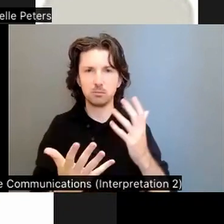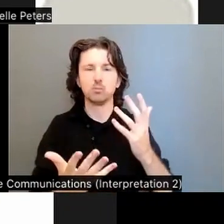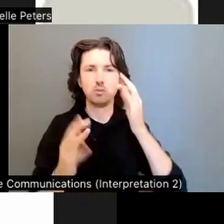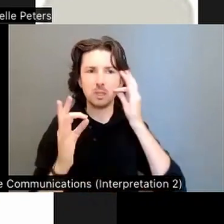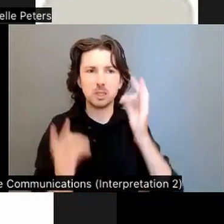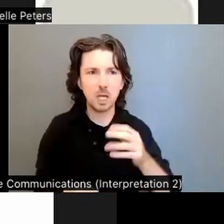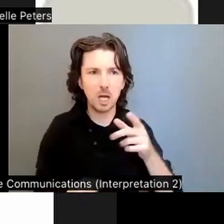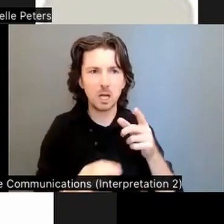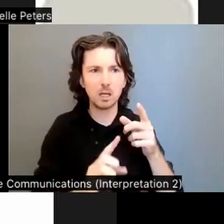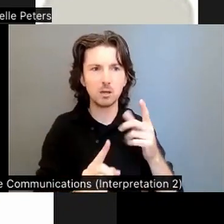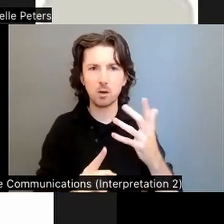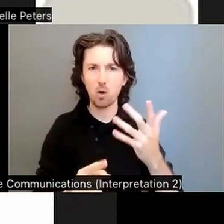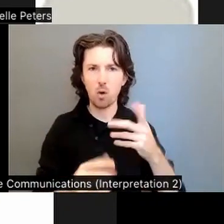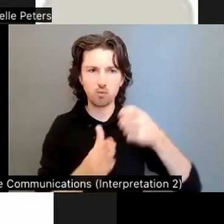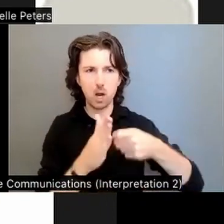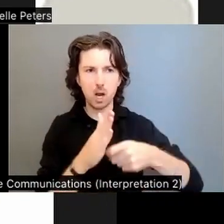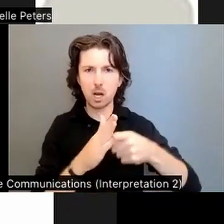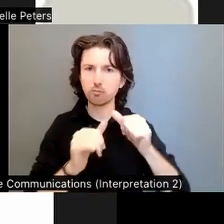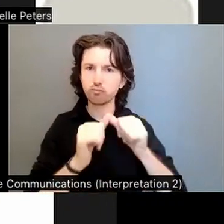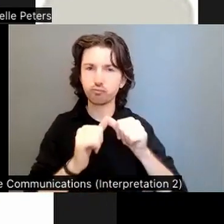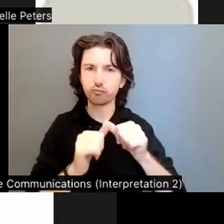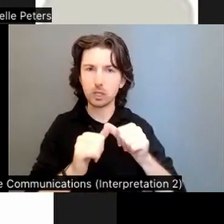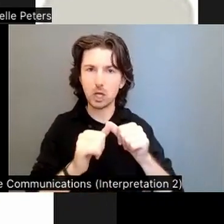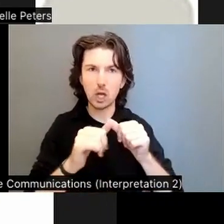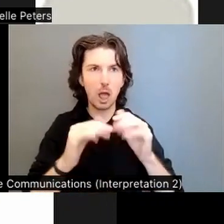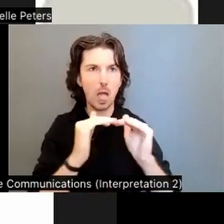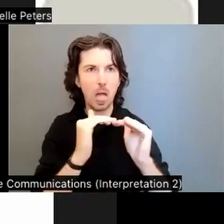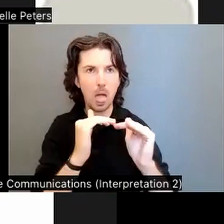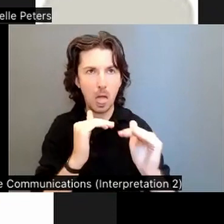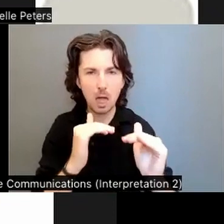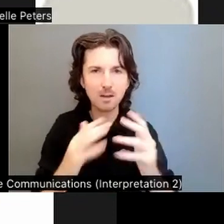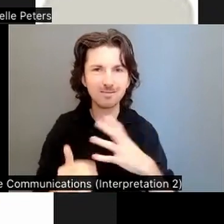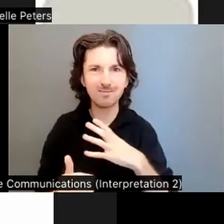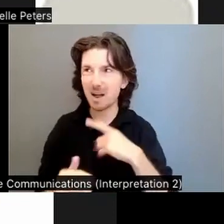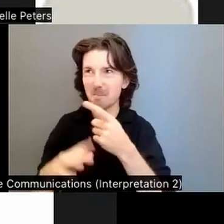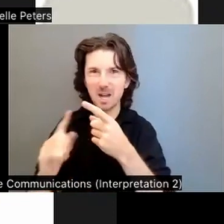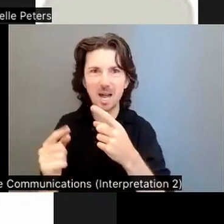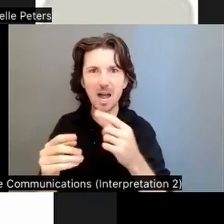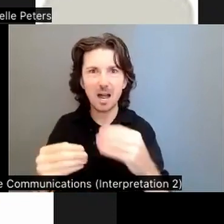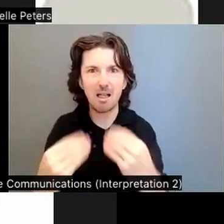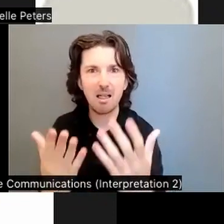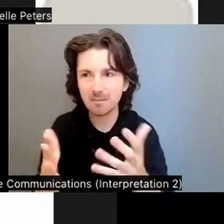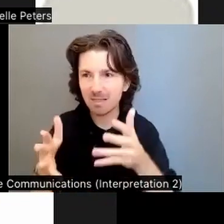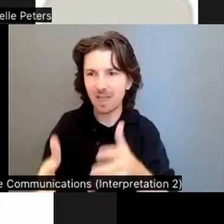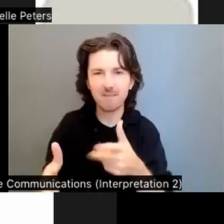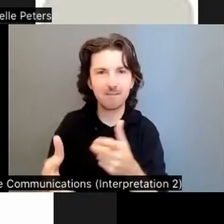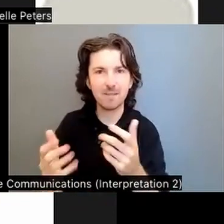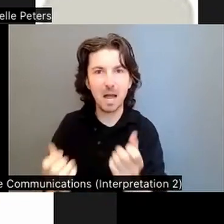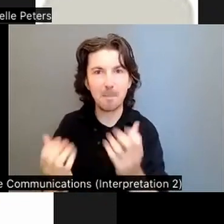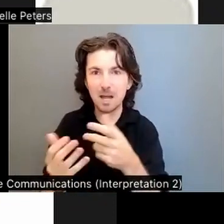governments across Canada, provincial, have refused to return it to formulary